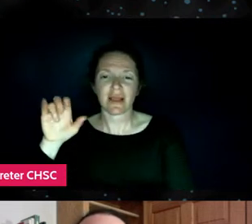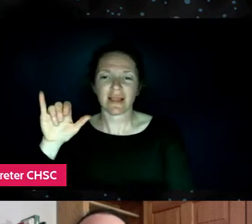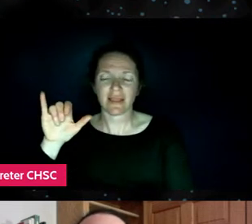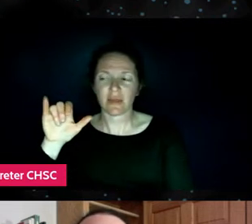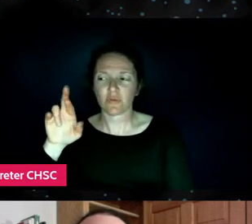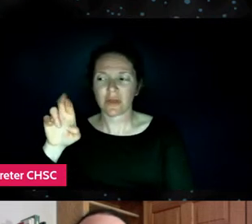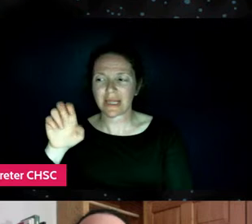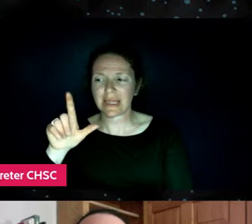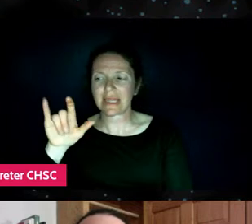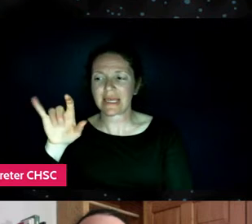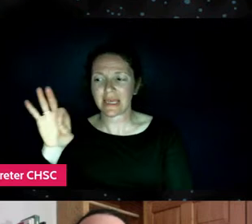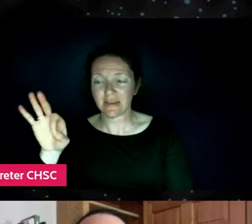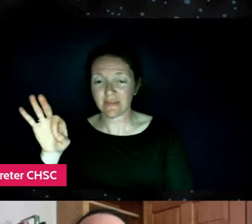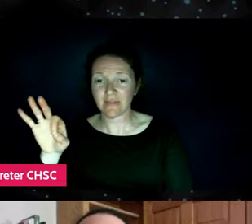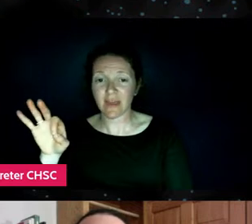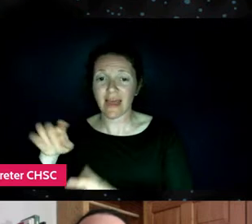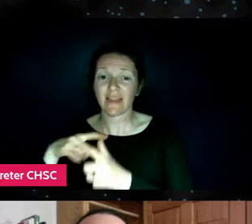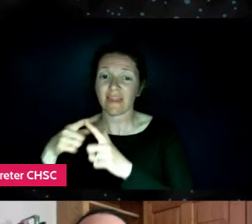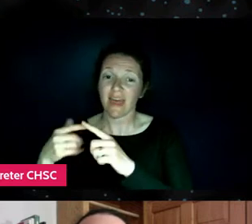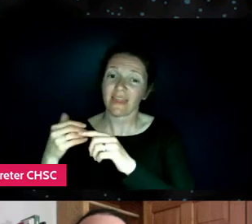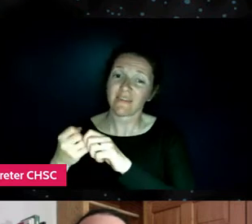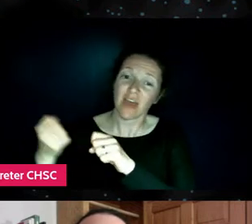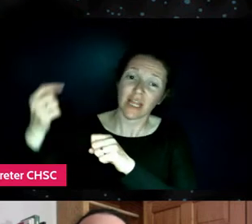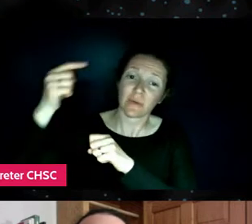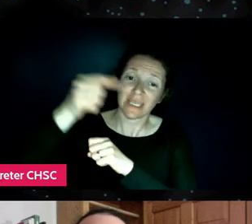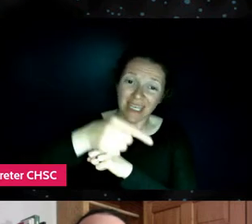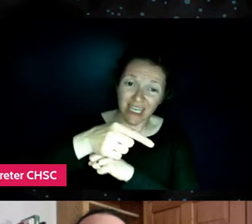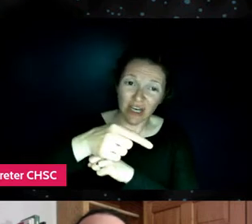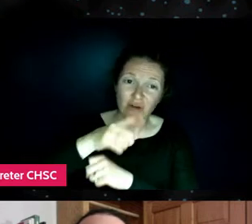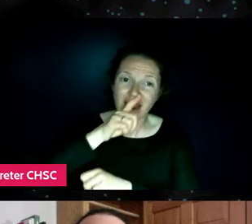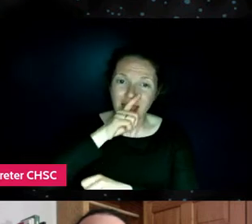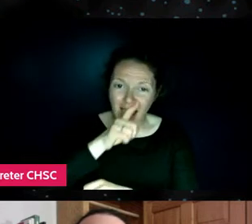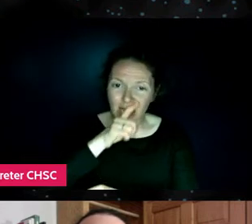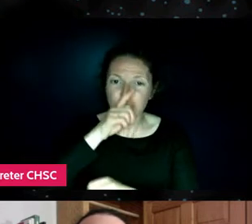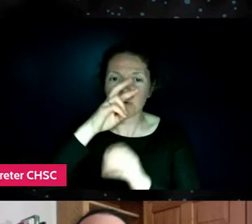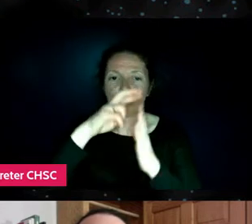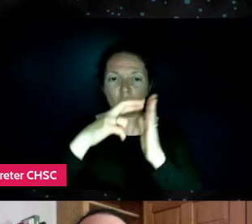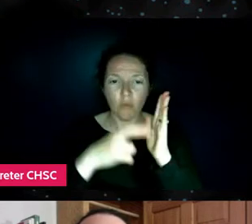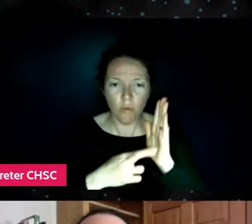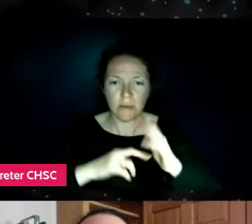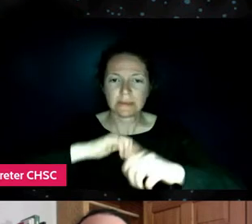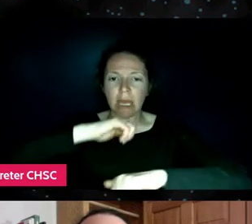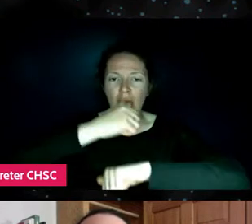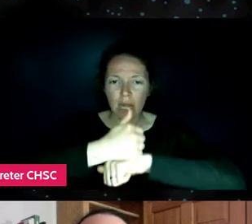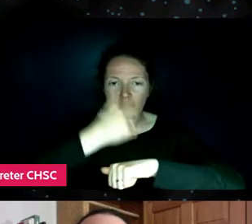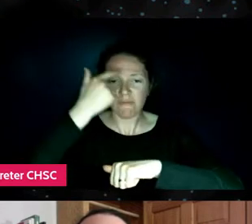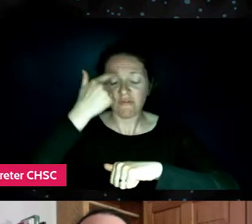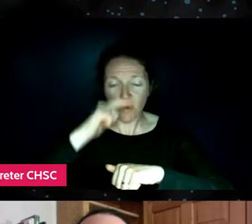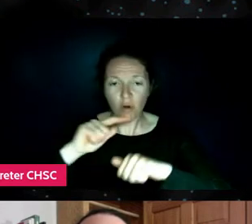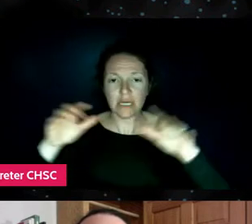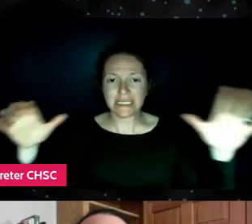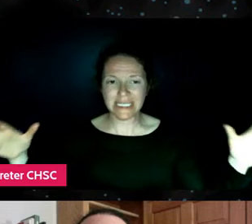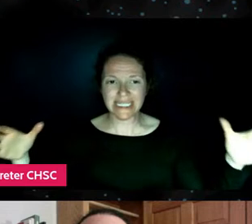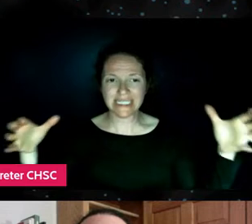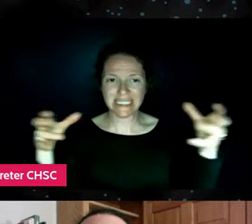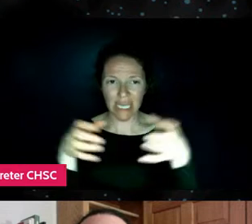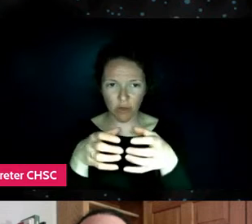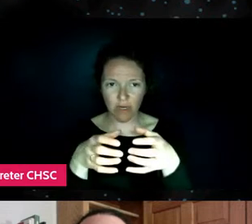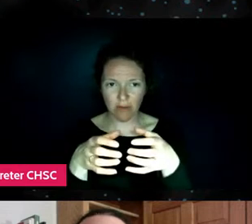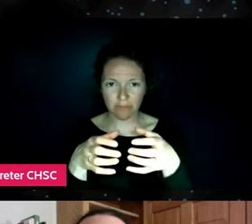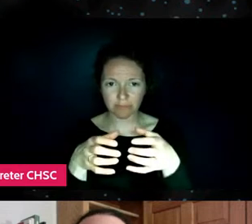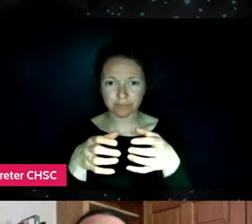was there actually regulations put into place to desegregate. So this is a really